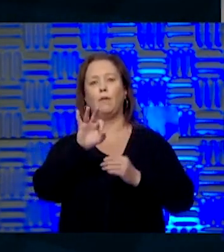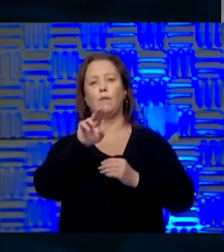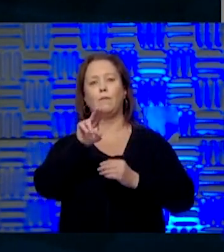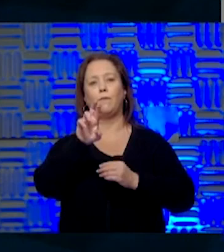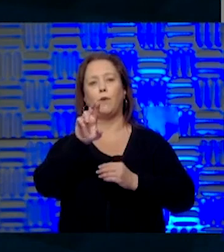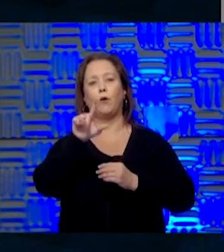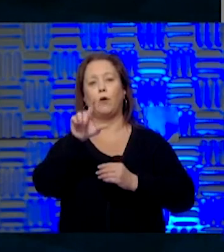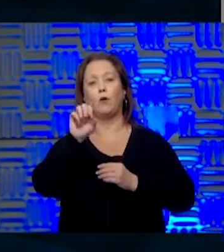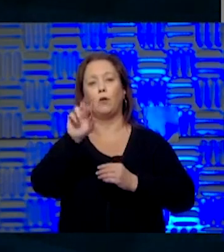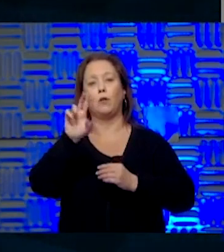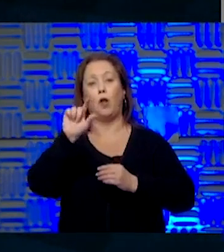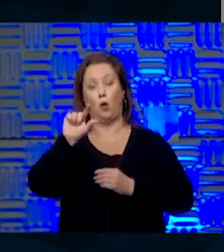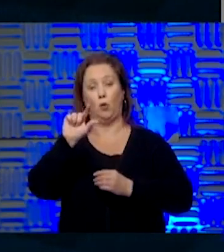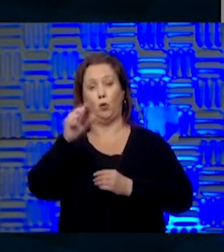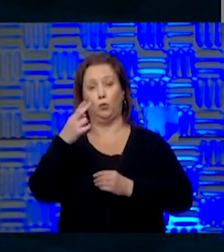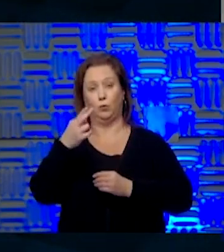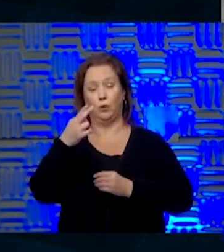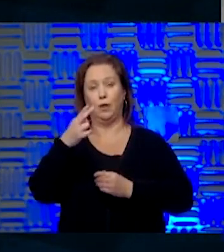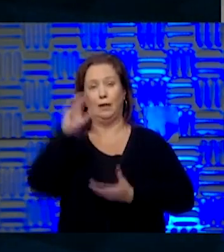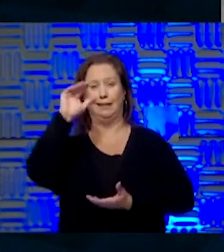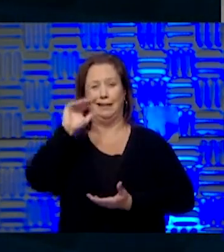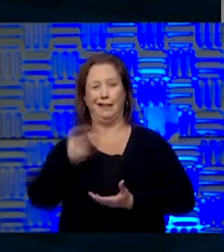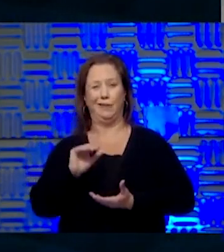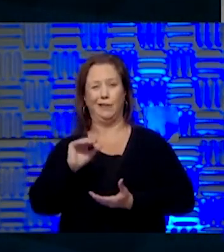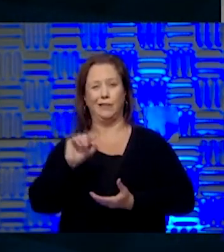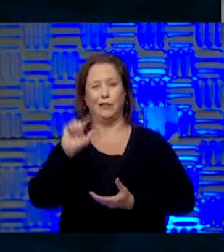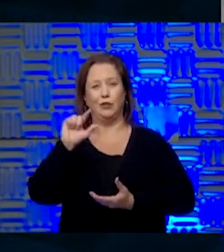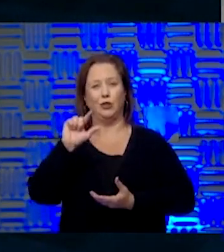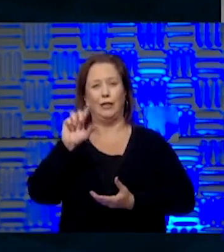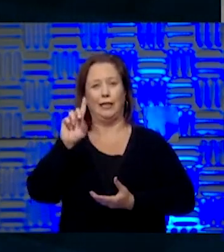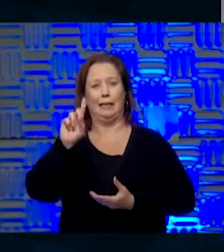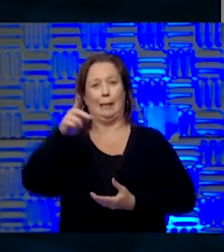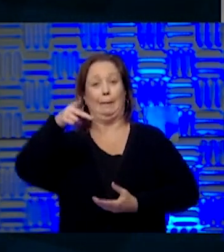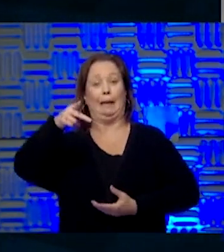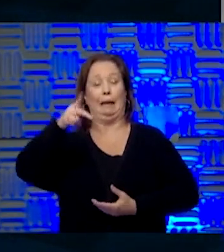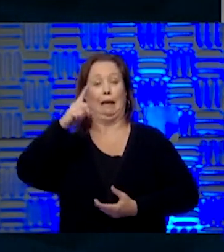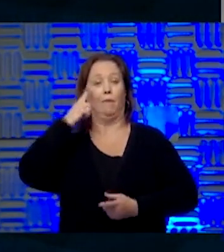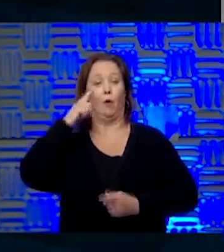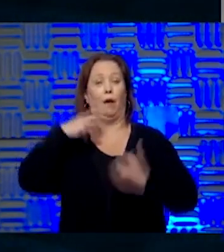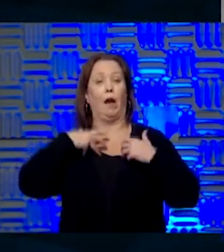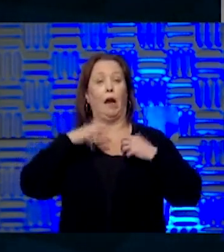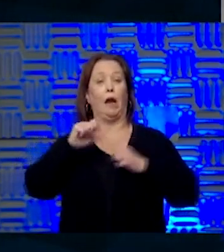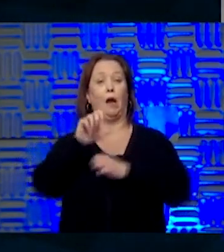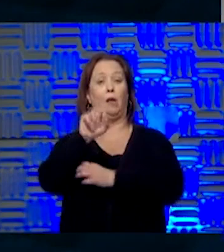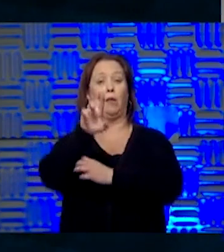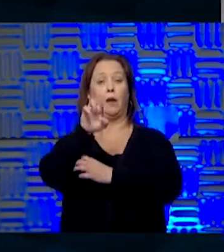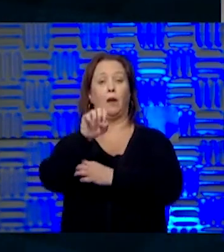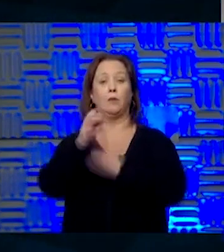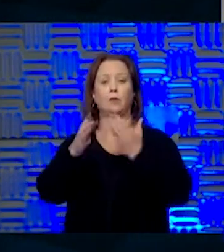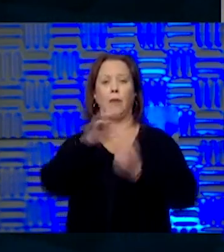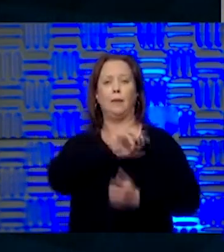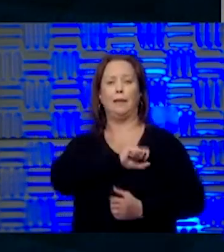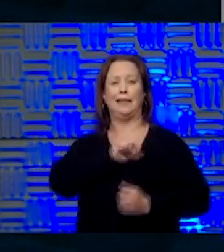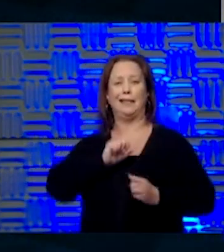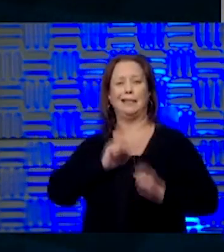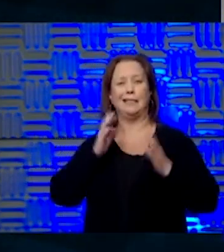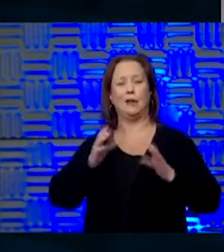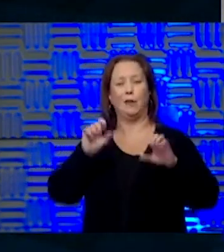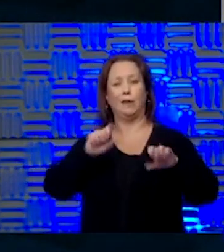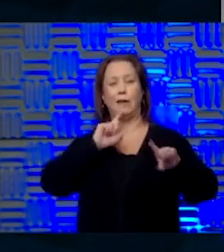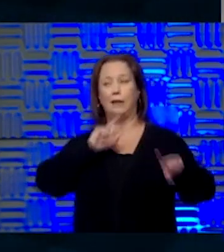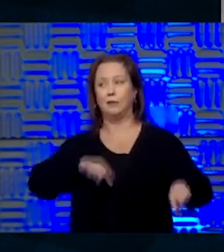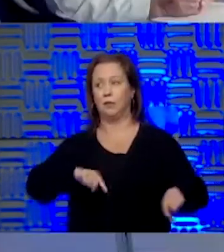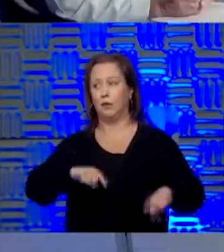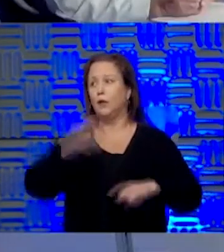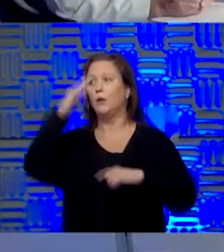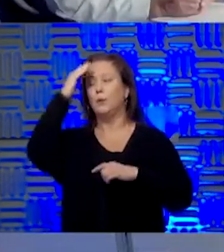overall, due to the decreased healthcare GDP. So that may be a question more for the senator. Yeah, we